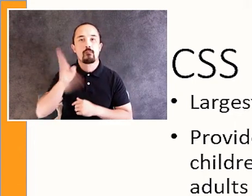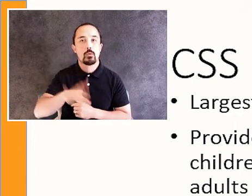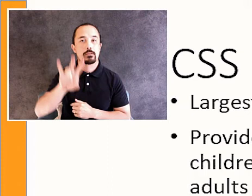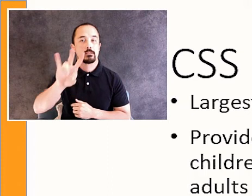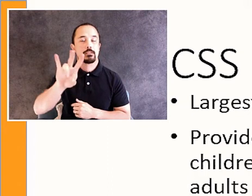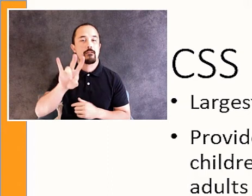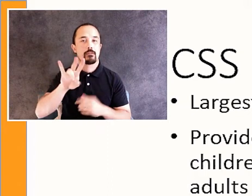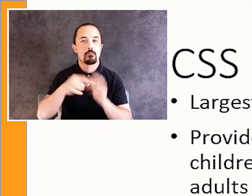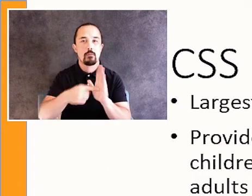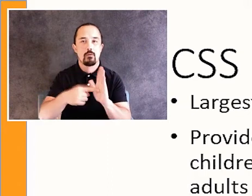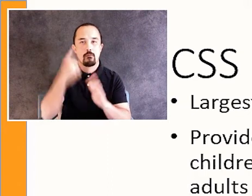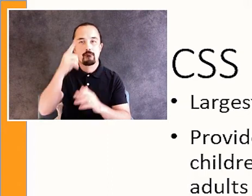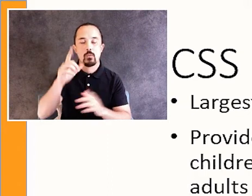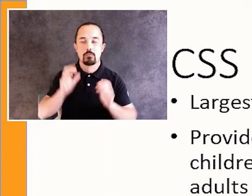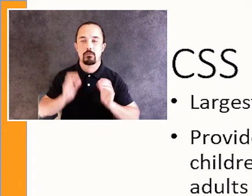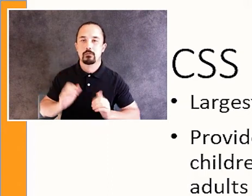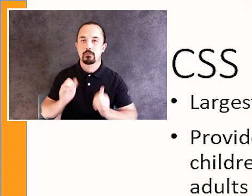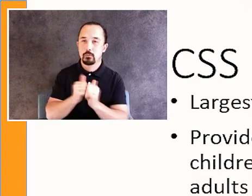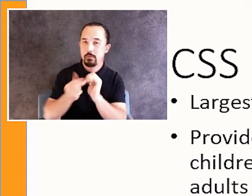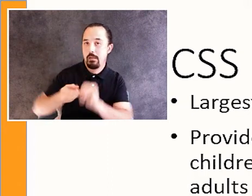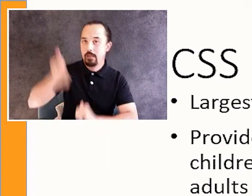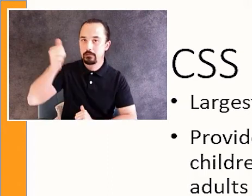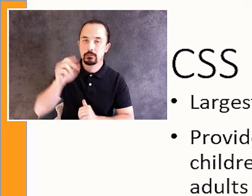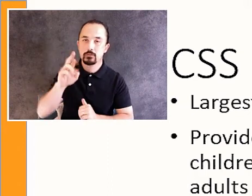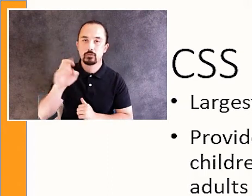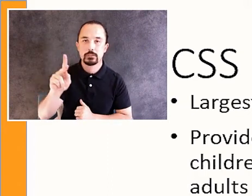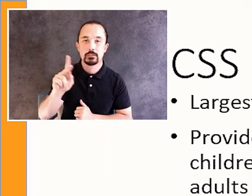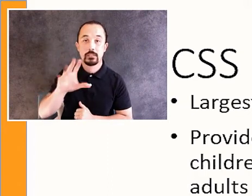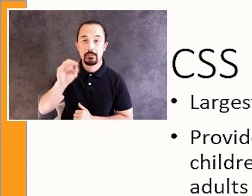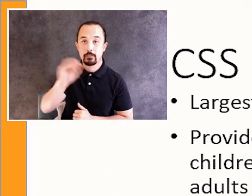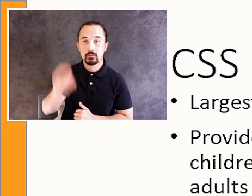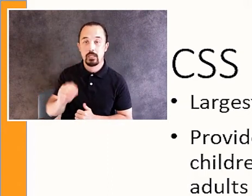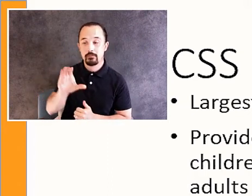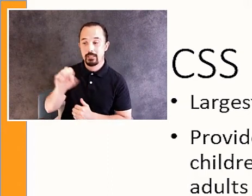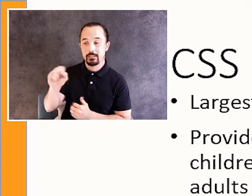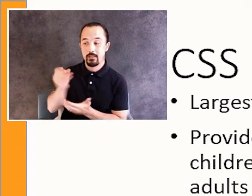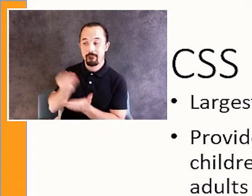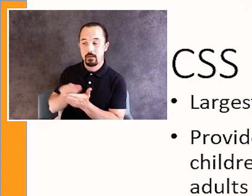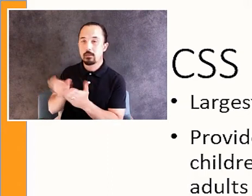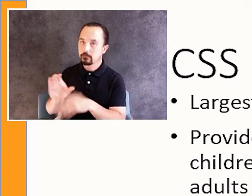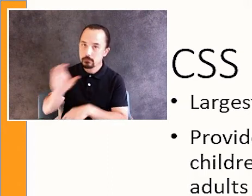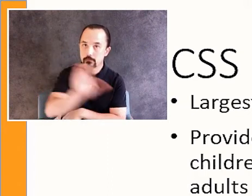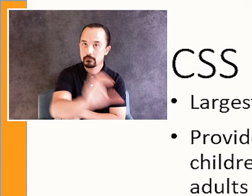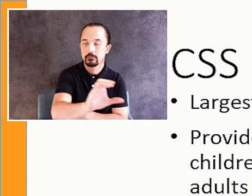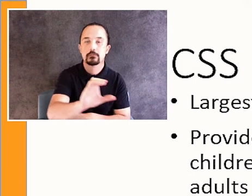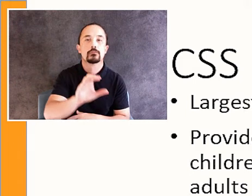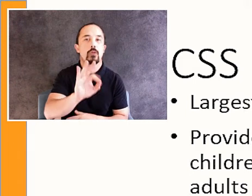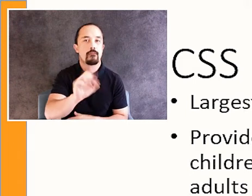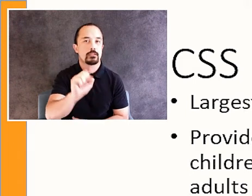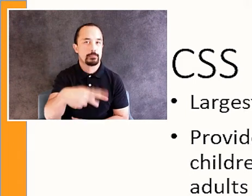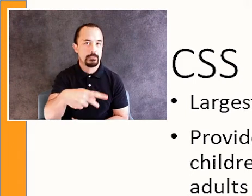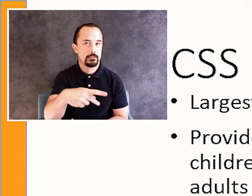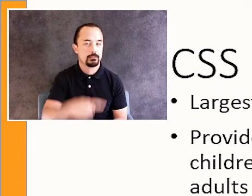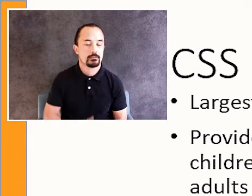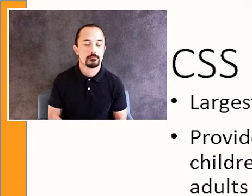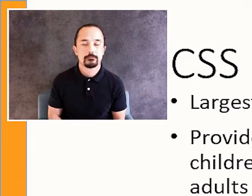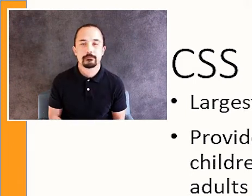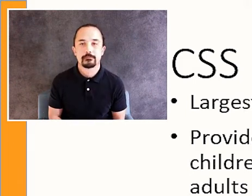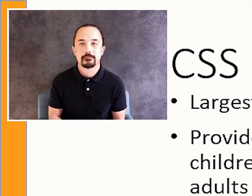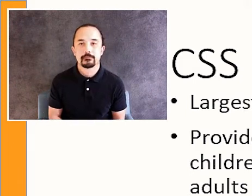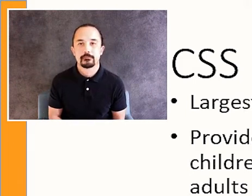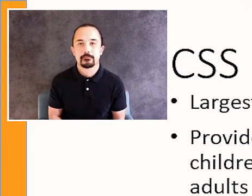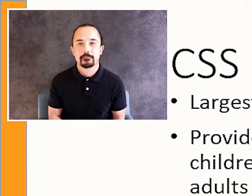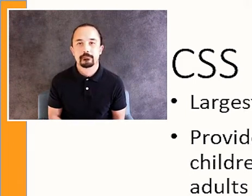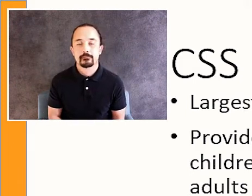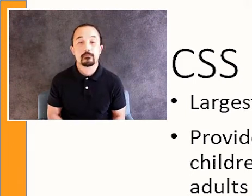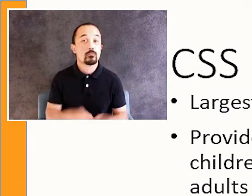at highest risk. 50% of CSS funding needs to go to fund full service partnerships.